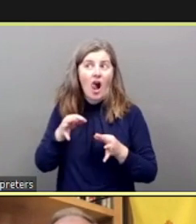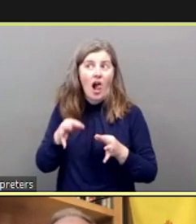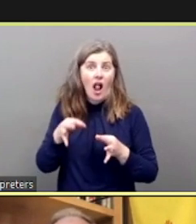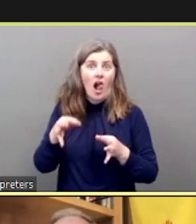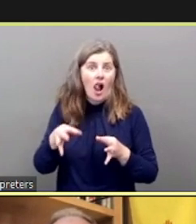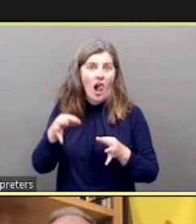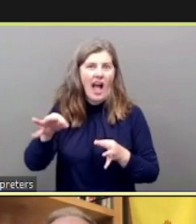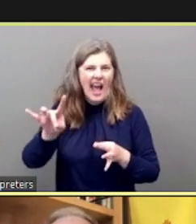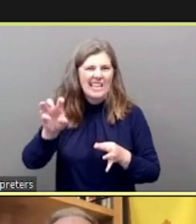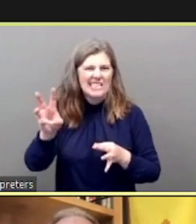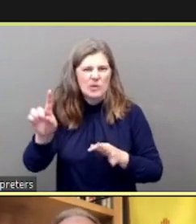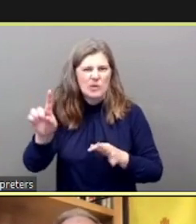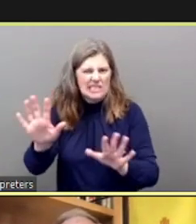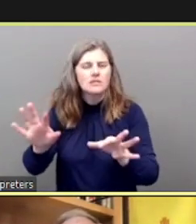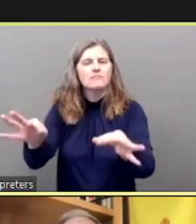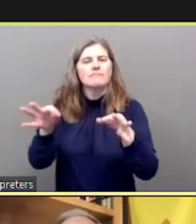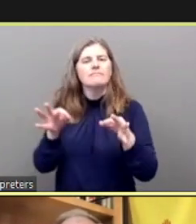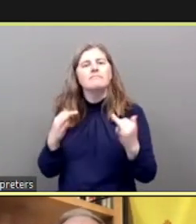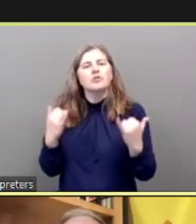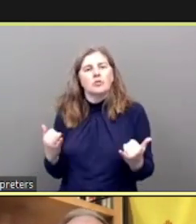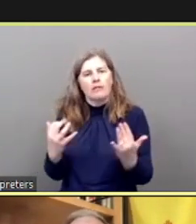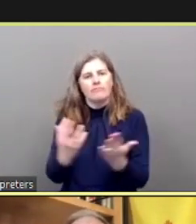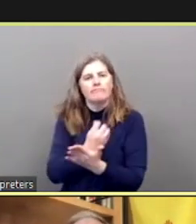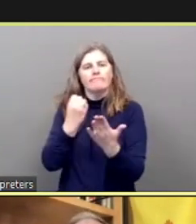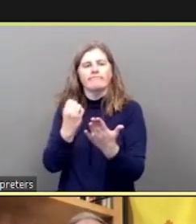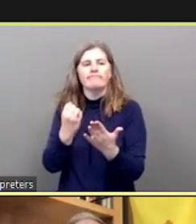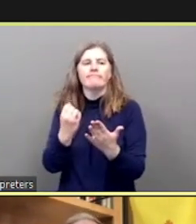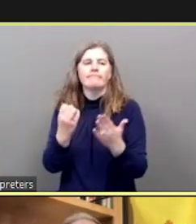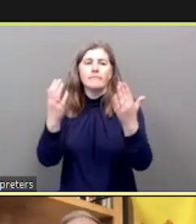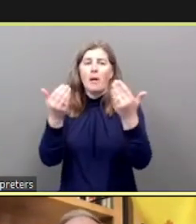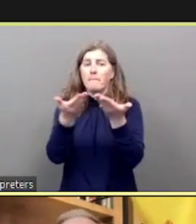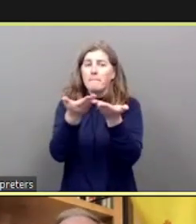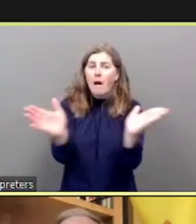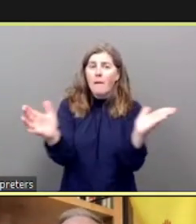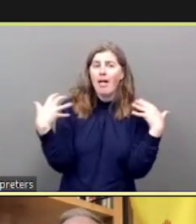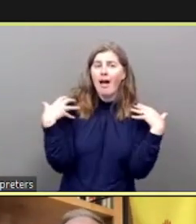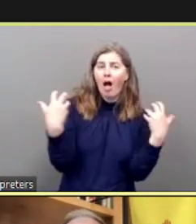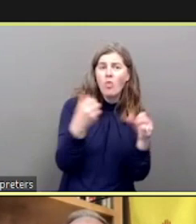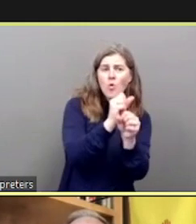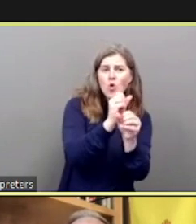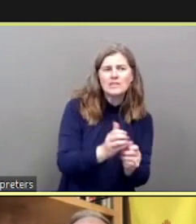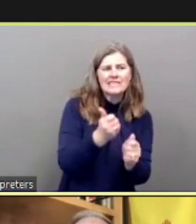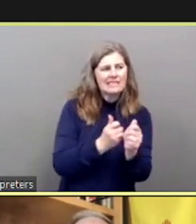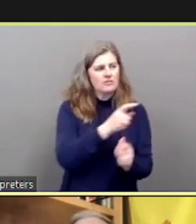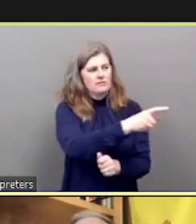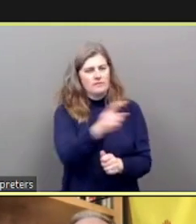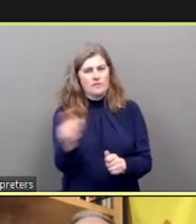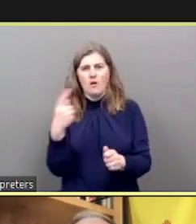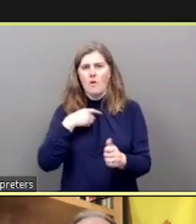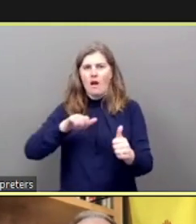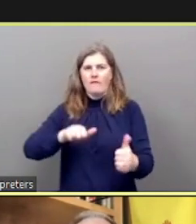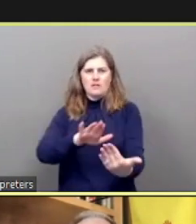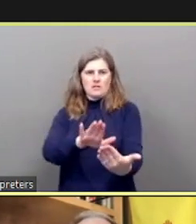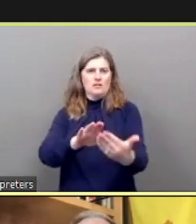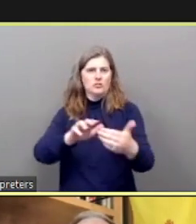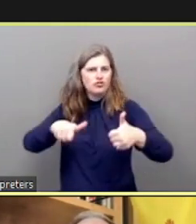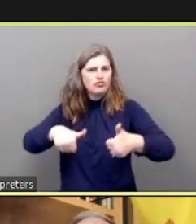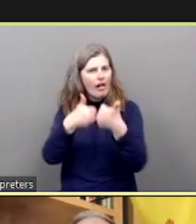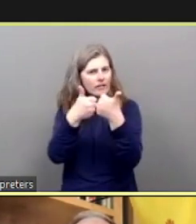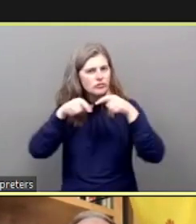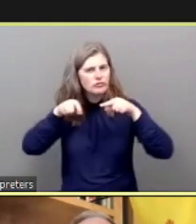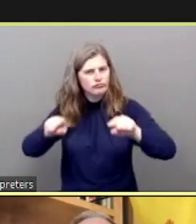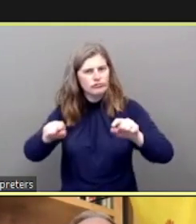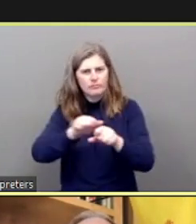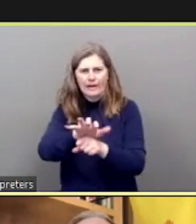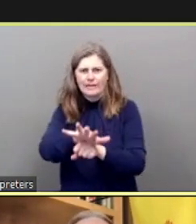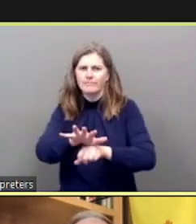need to do that. Our public health workers, each one of us is facing enormous challenges during this pandemic. Please